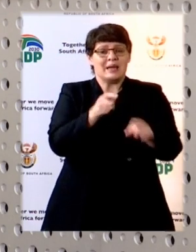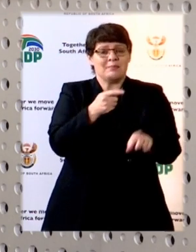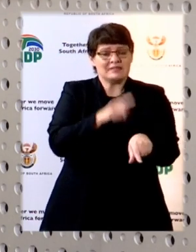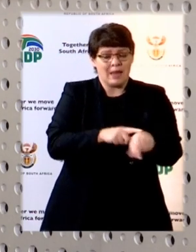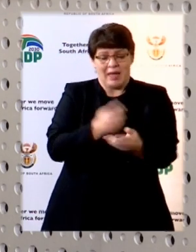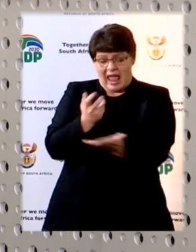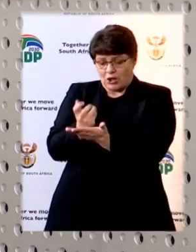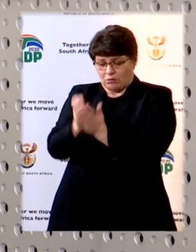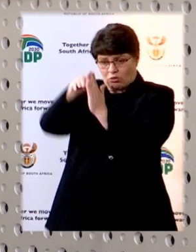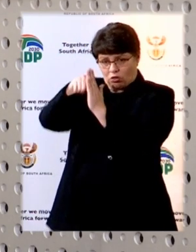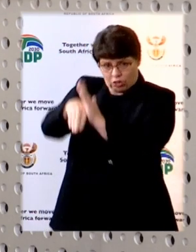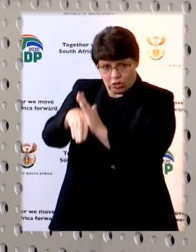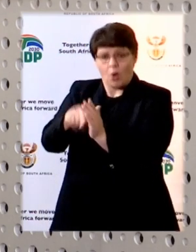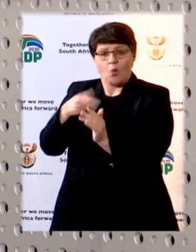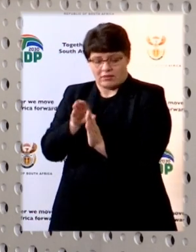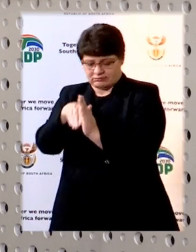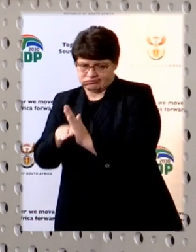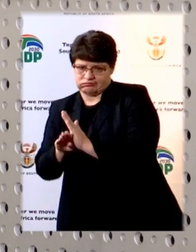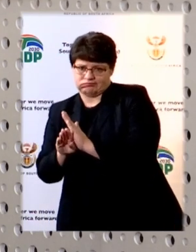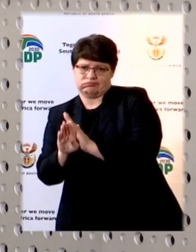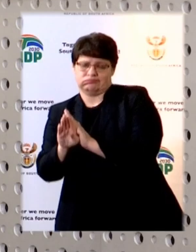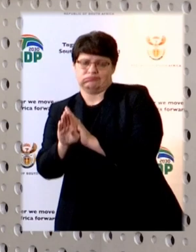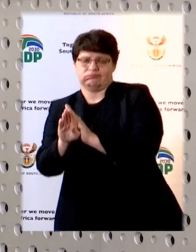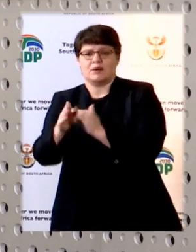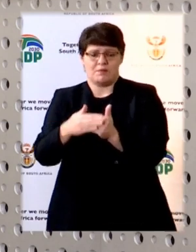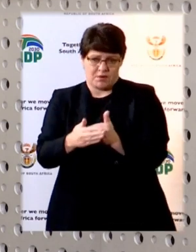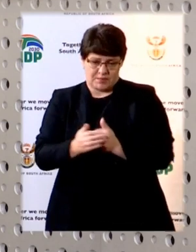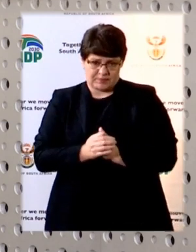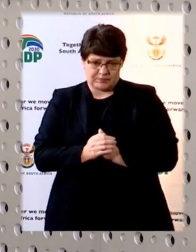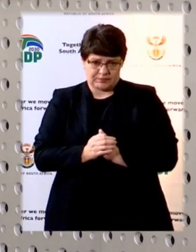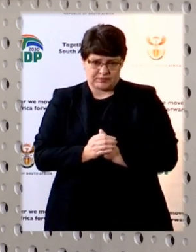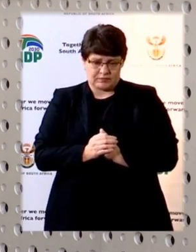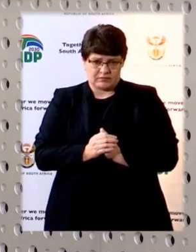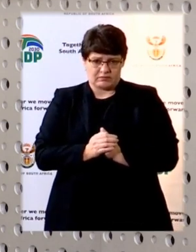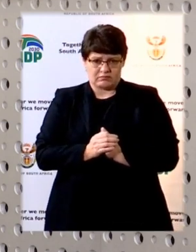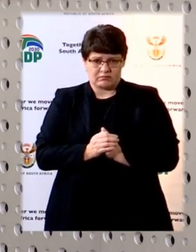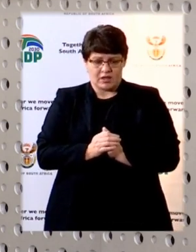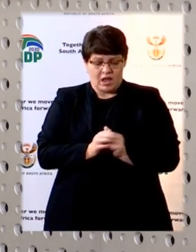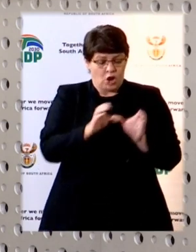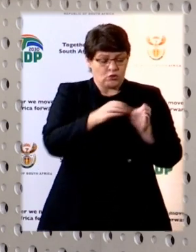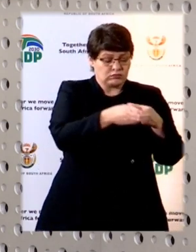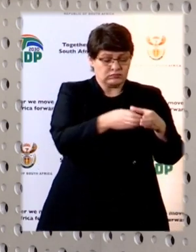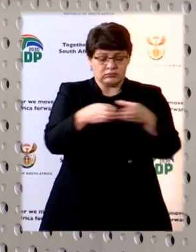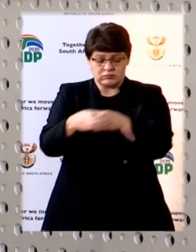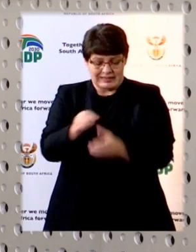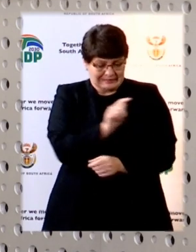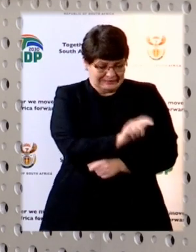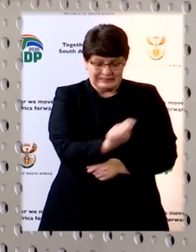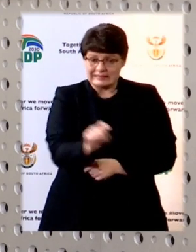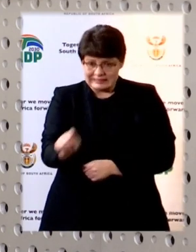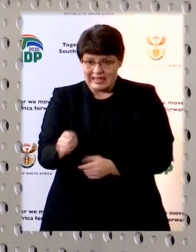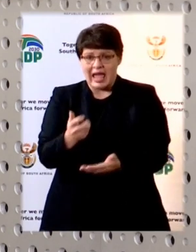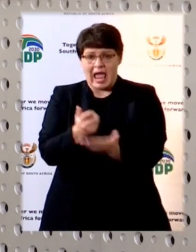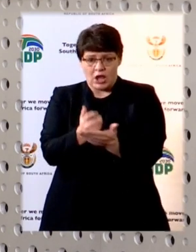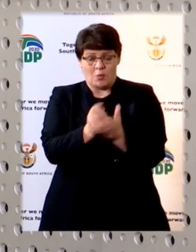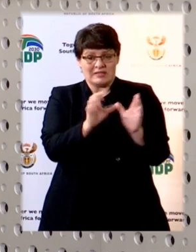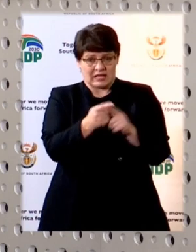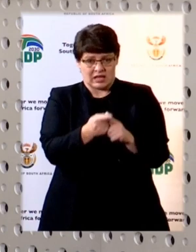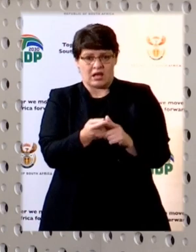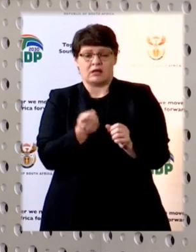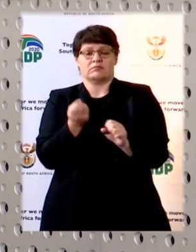economy. The phased-in approach will affect key economic sectors and drivers, as well as